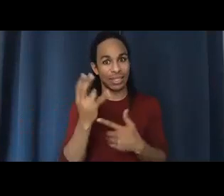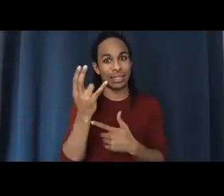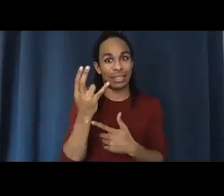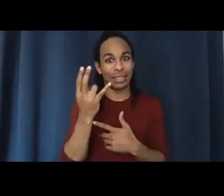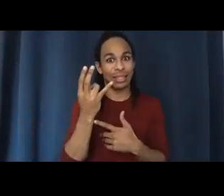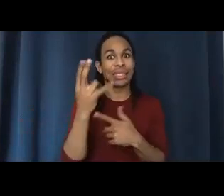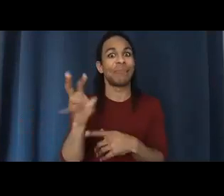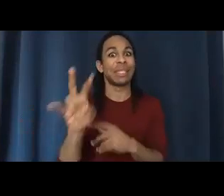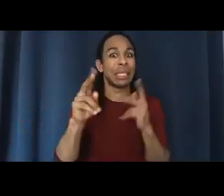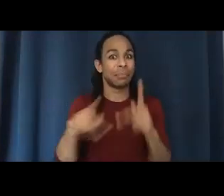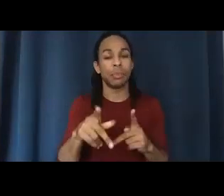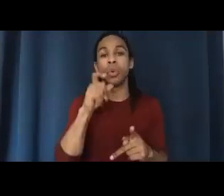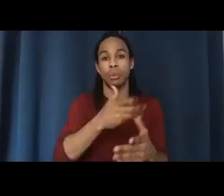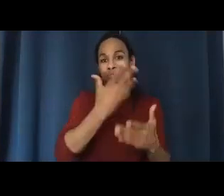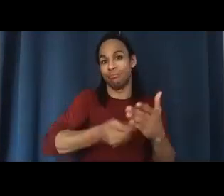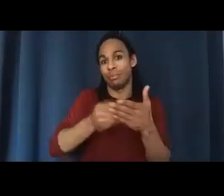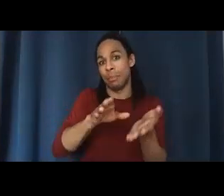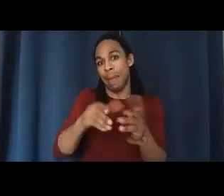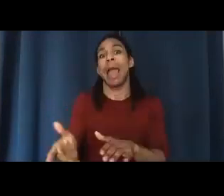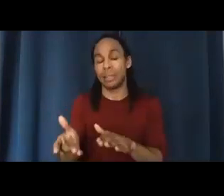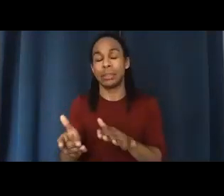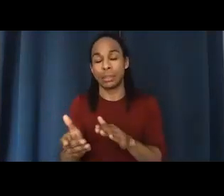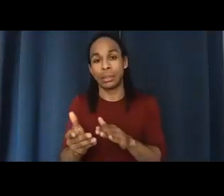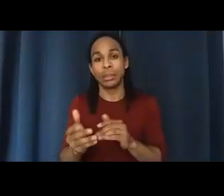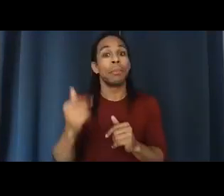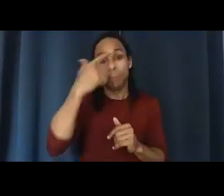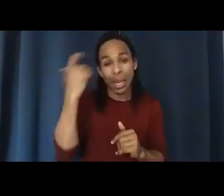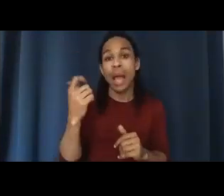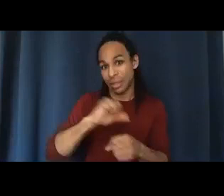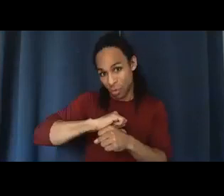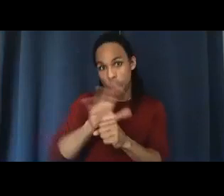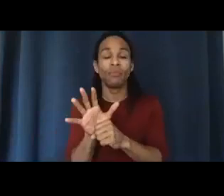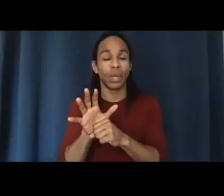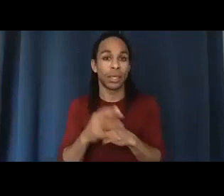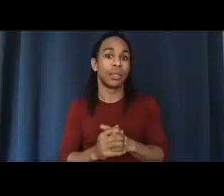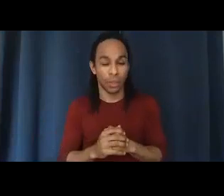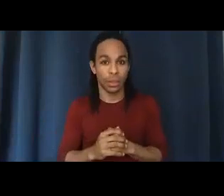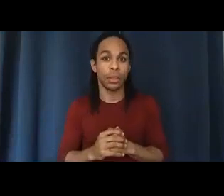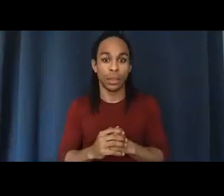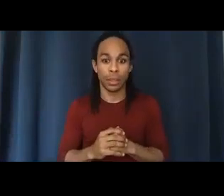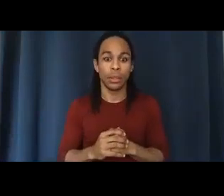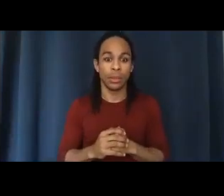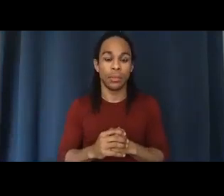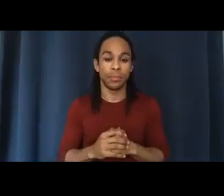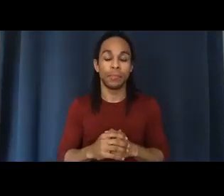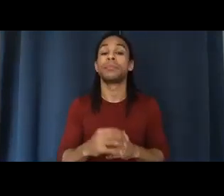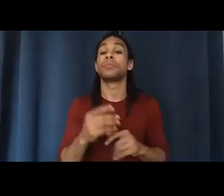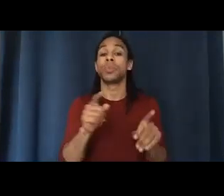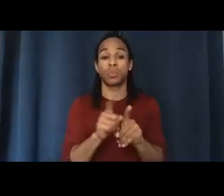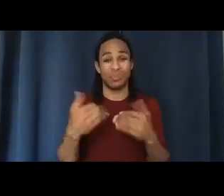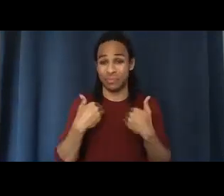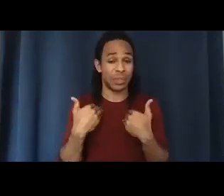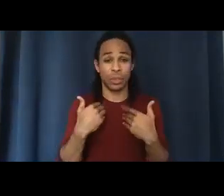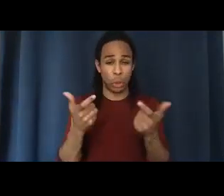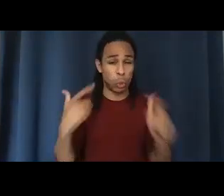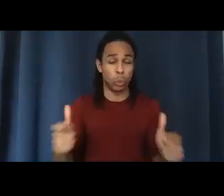people have died because of COVID in our communities. And we have a huge problem, which